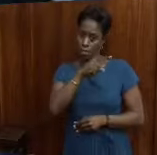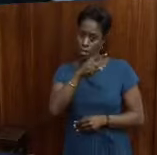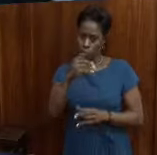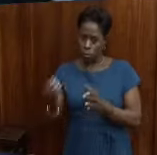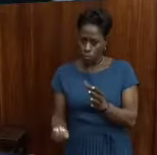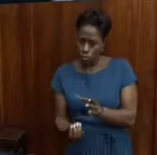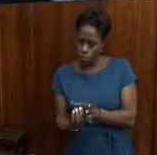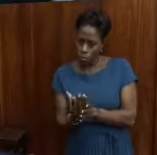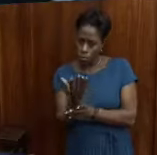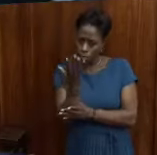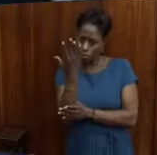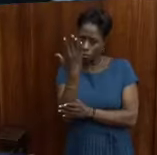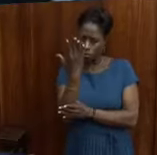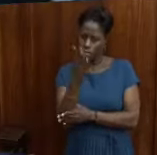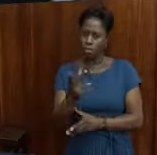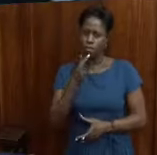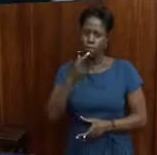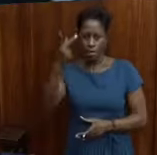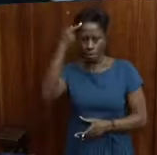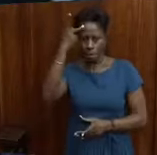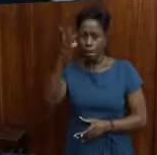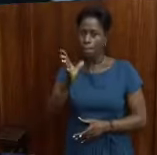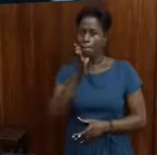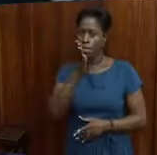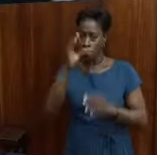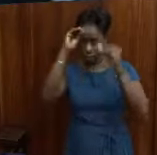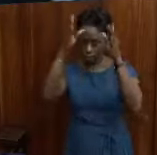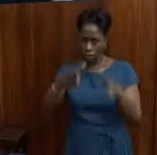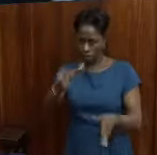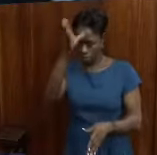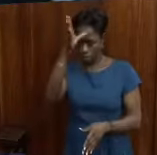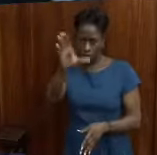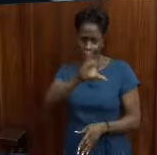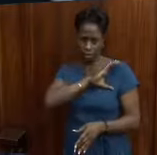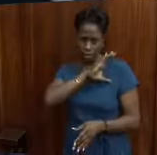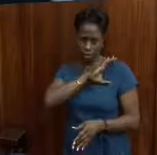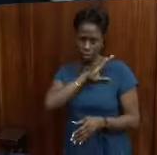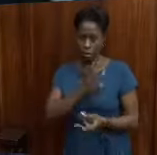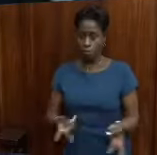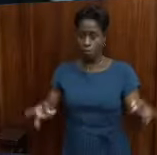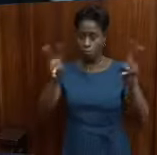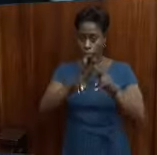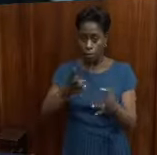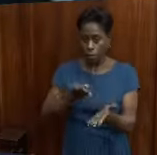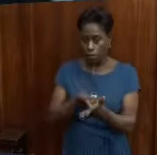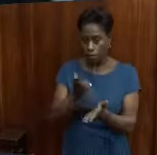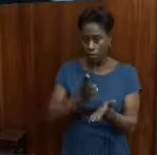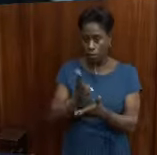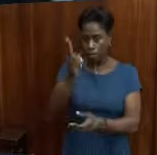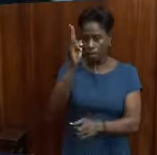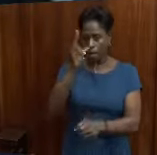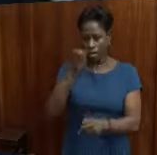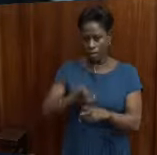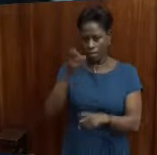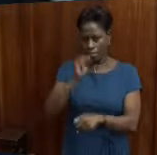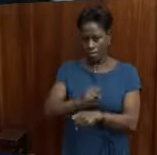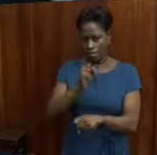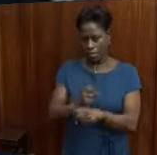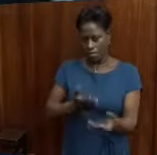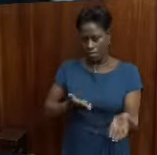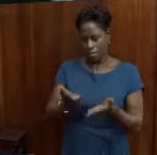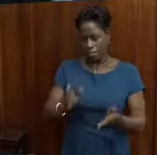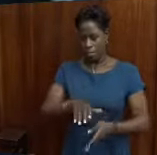my parents, a teacher and a policeman, with the values of honesty, hard work, humility, and service